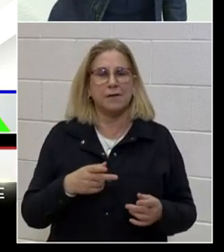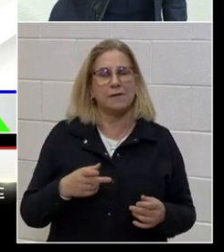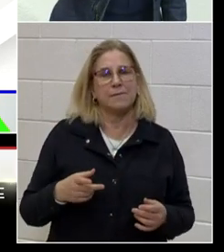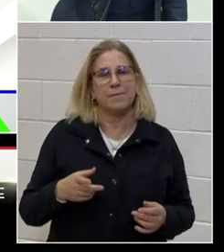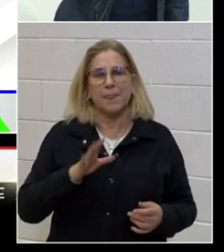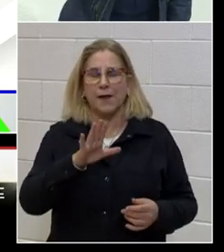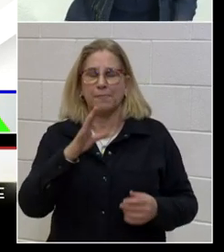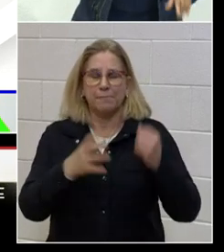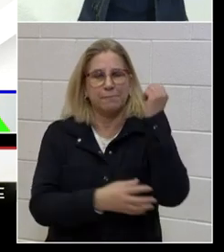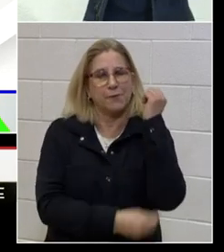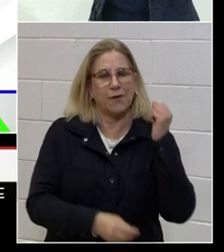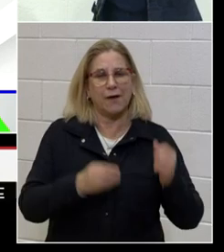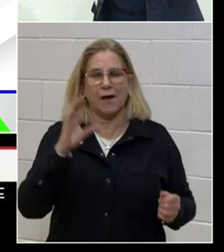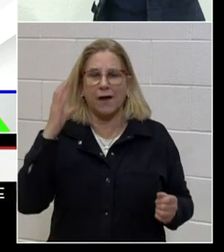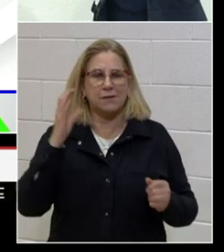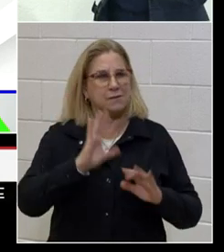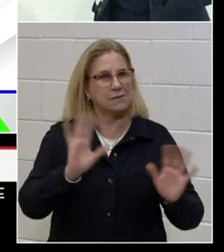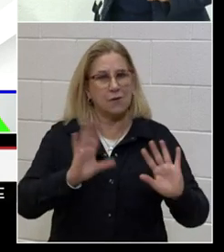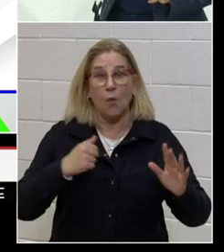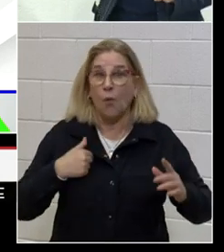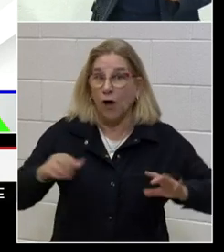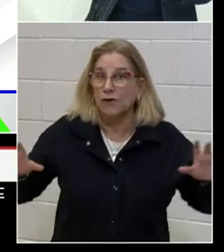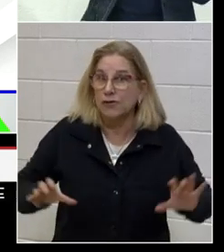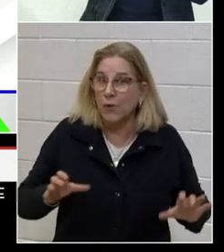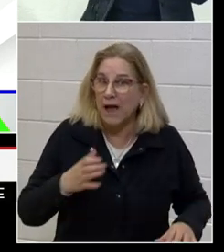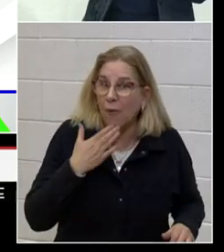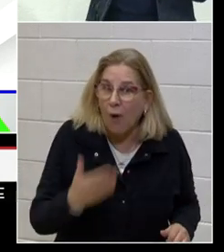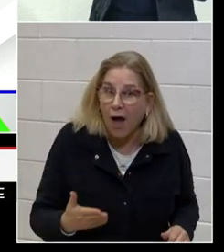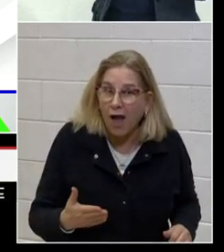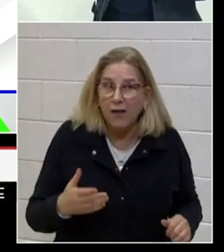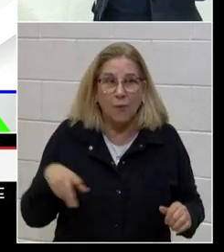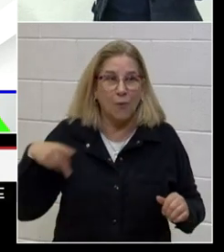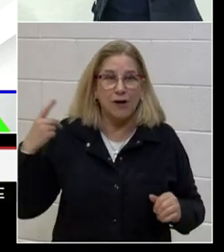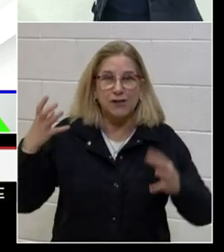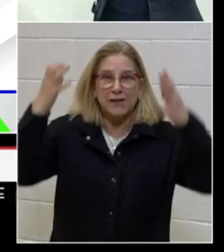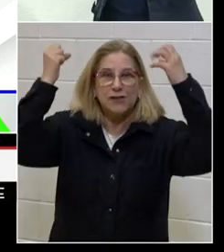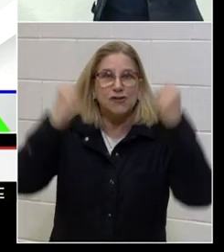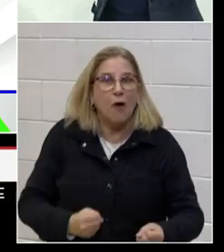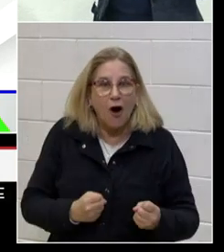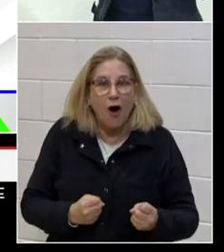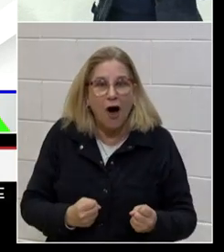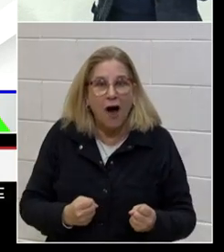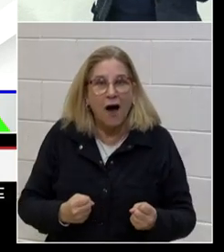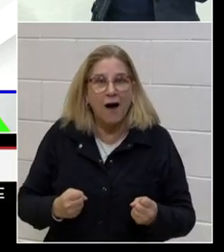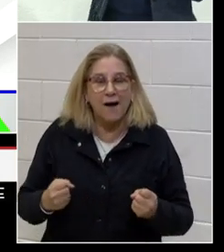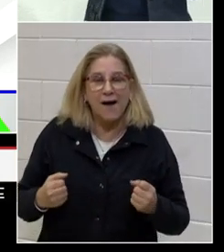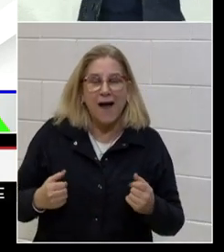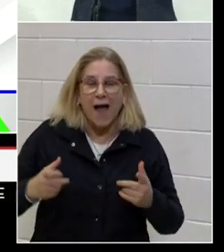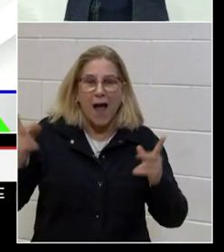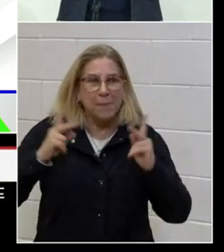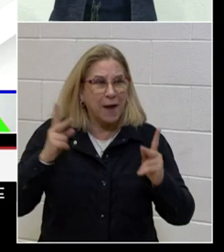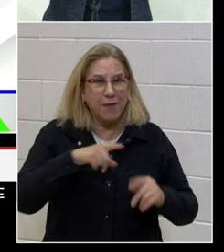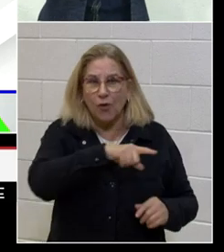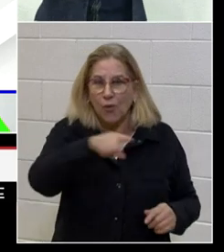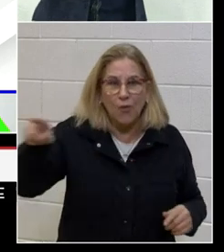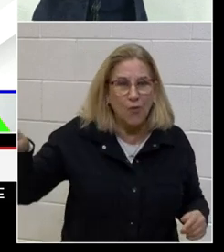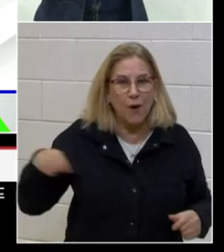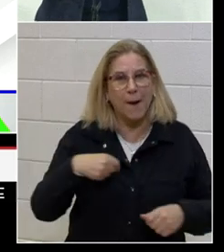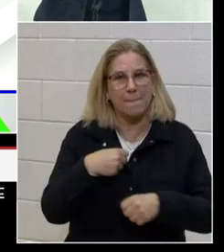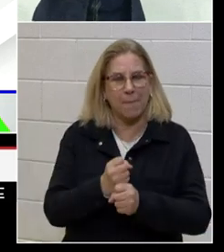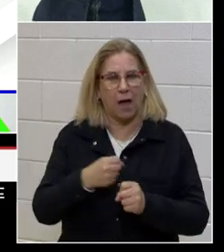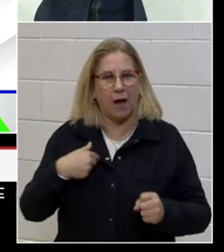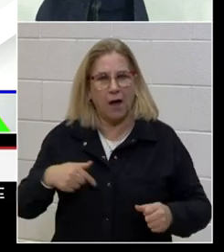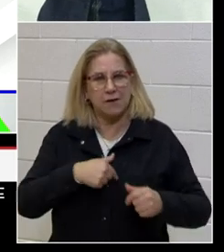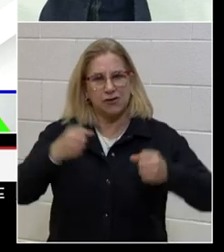And we're strong because of the people of the District of Columbia have made us strong, and all of the people that work for us,